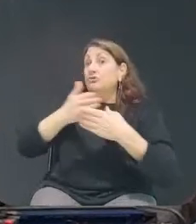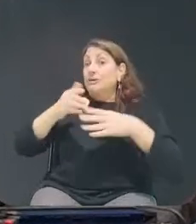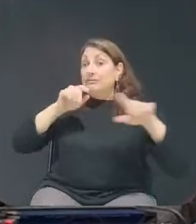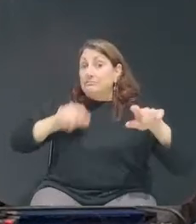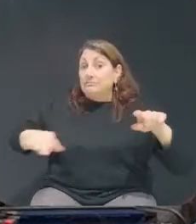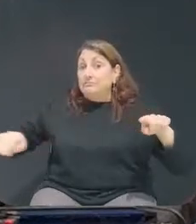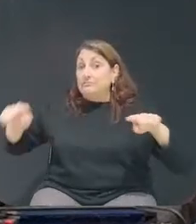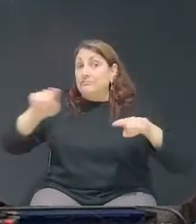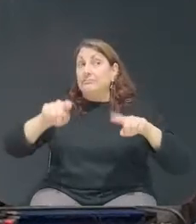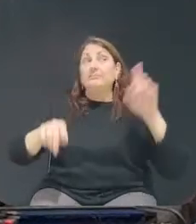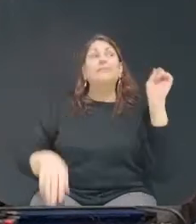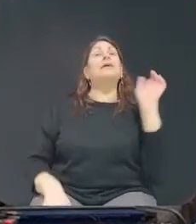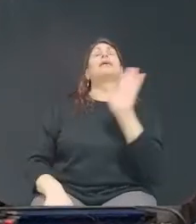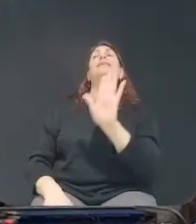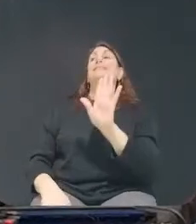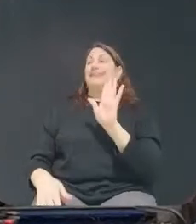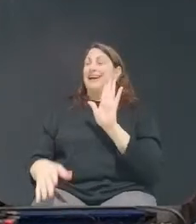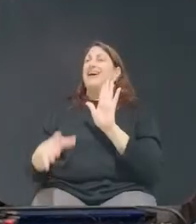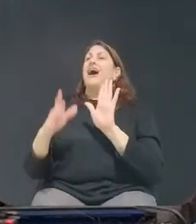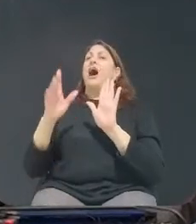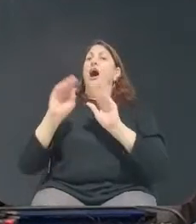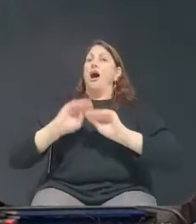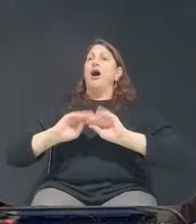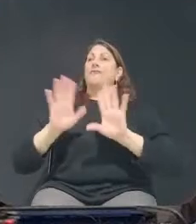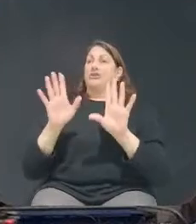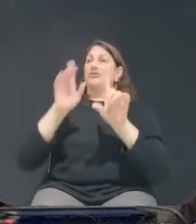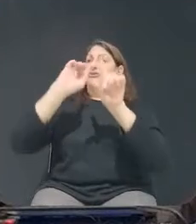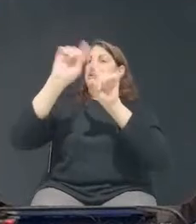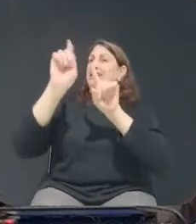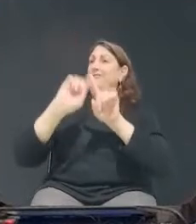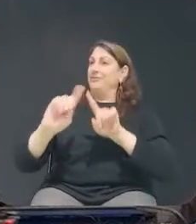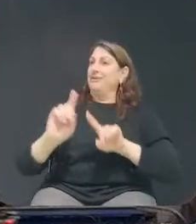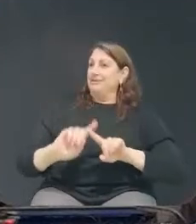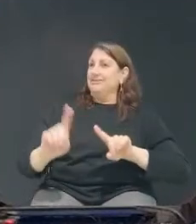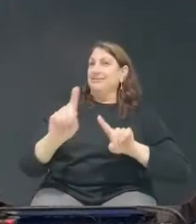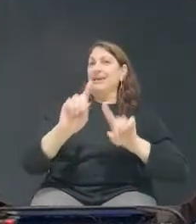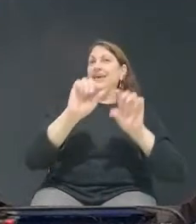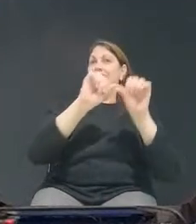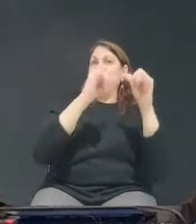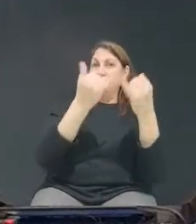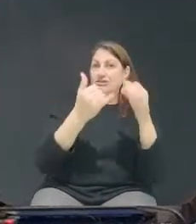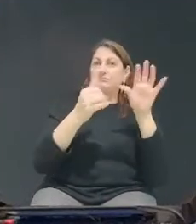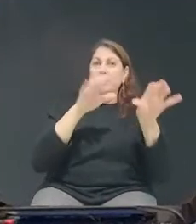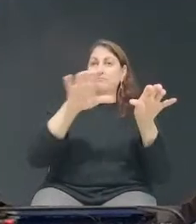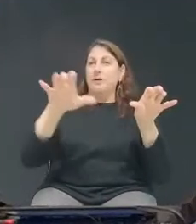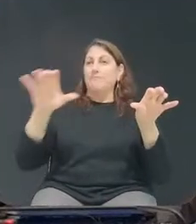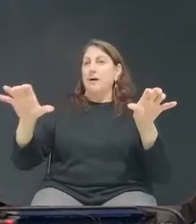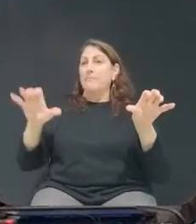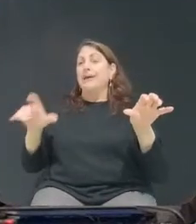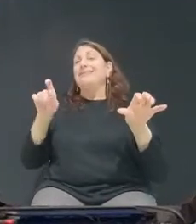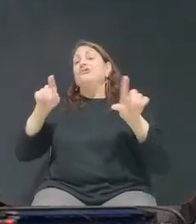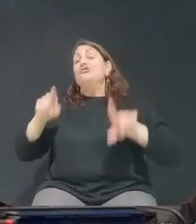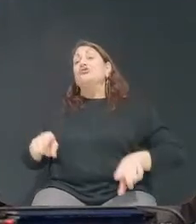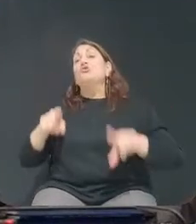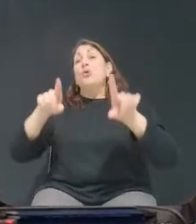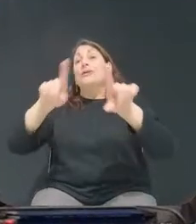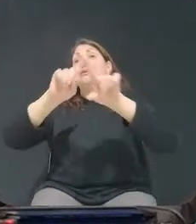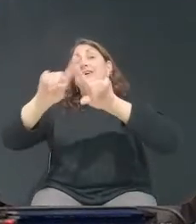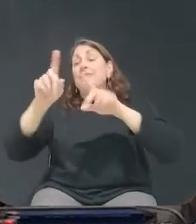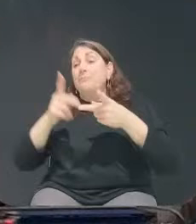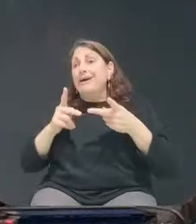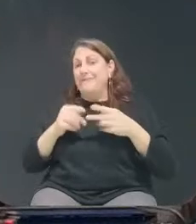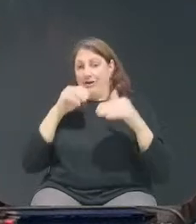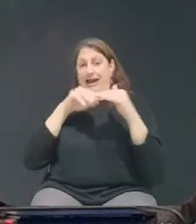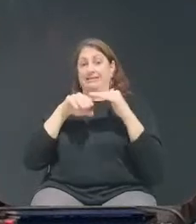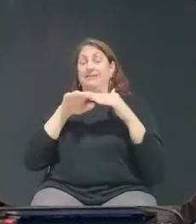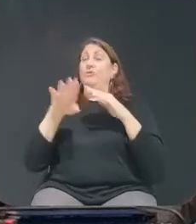You wouldn't be able to access, I mean, obviously they're different institutions, so you'd have to go different places to access them. There are some platforms like the Northwest